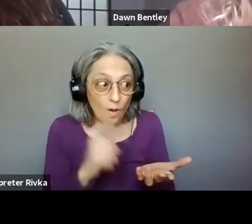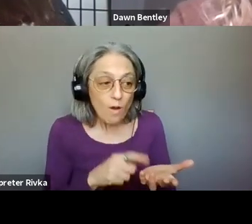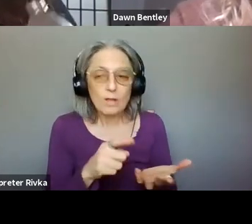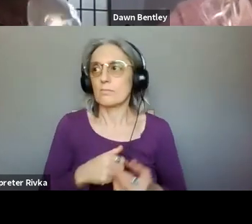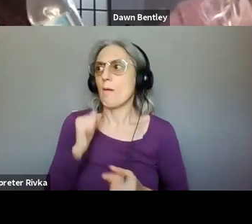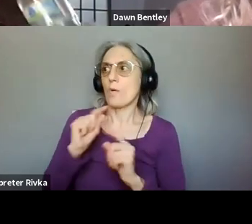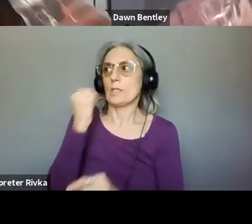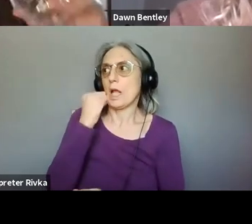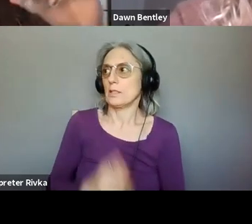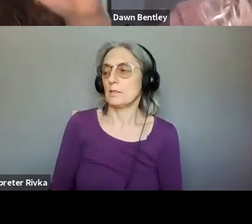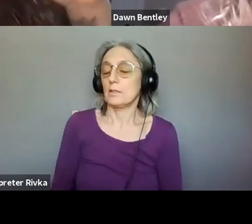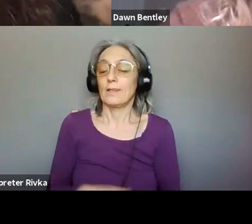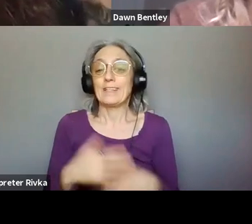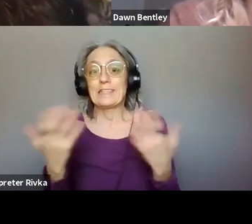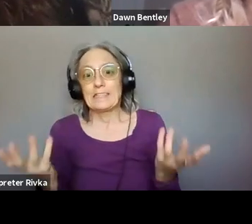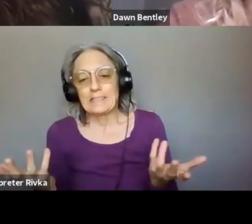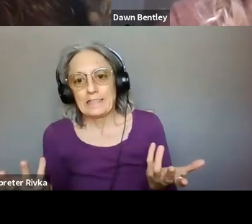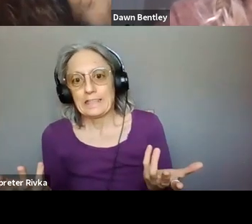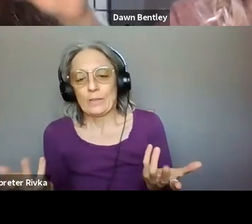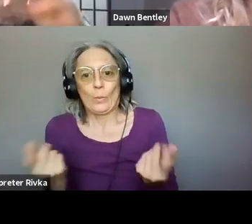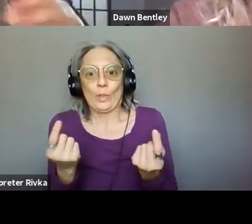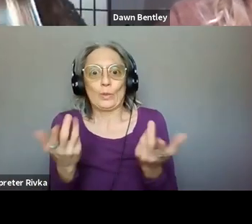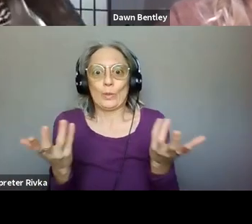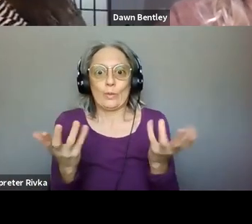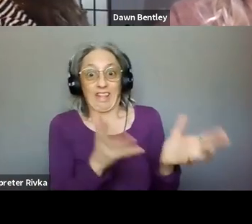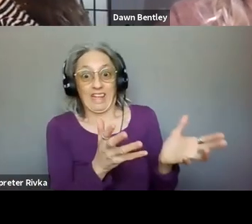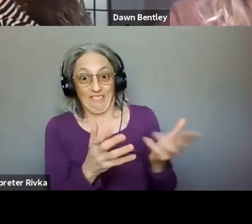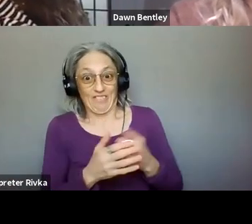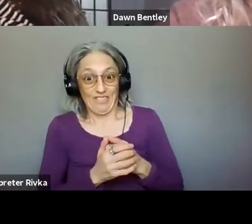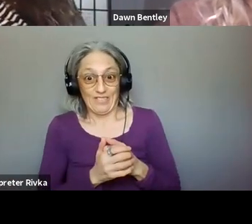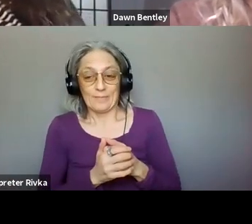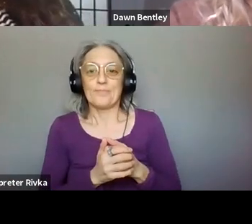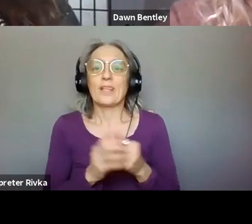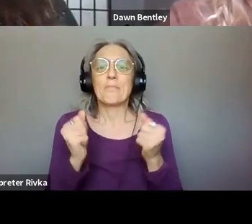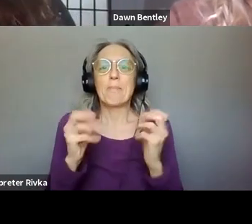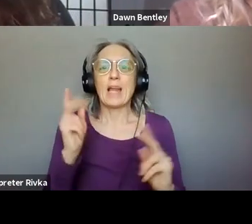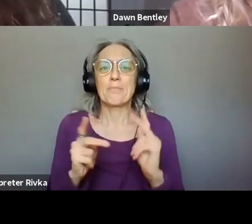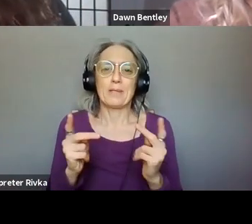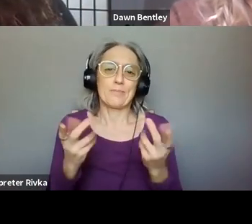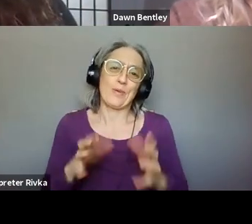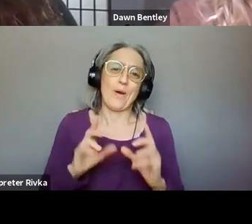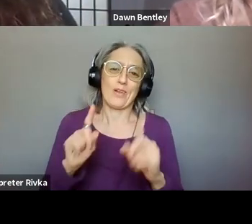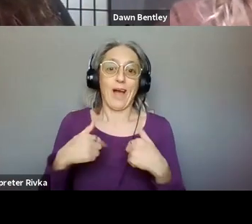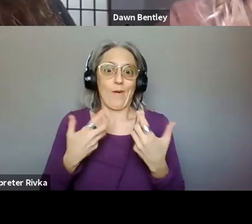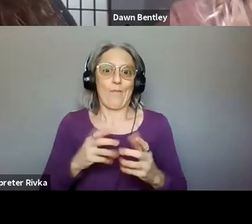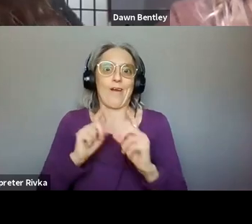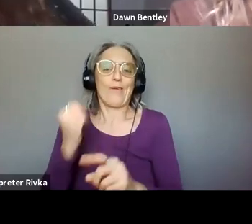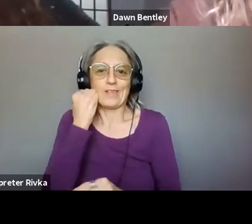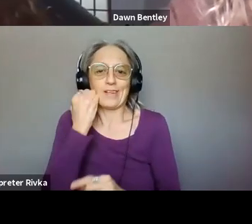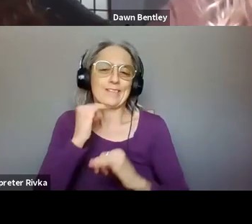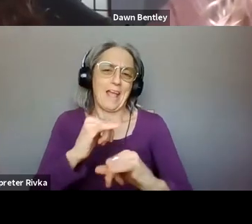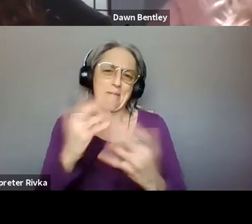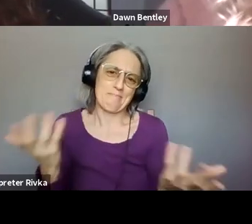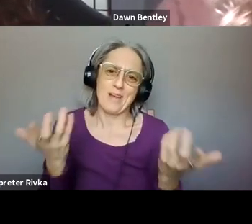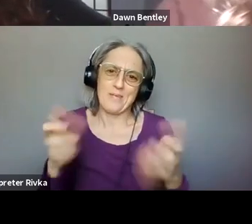dentist. Well, you know, what do you do there? A lot of people don't want to go to the dentist. I don't enjoy going there either,